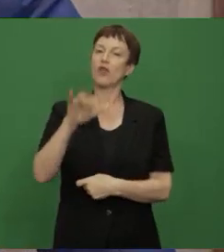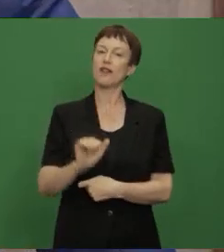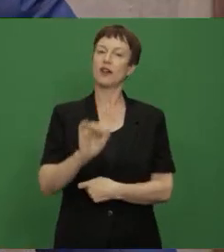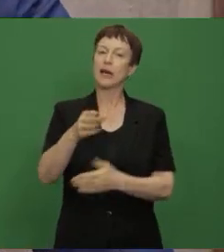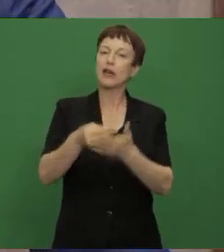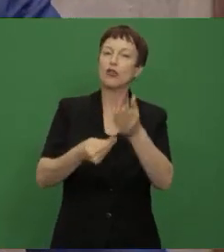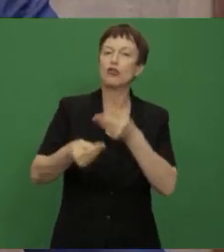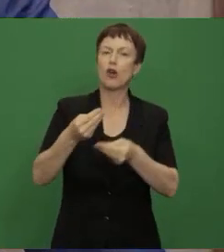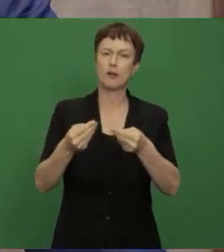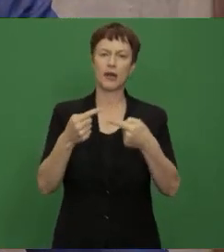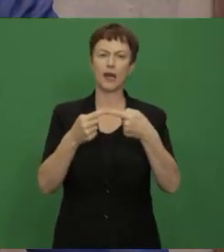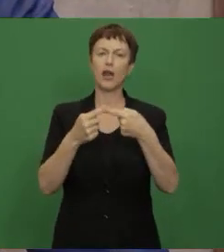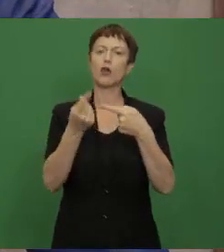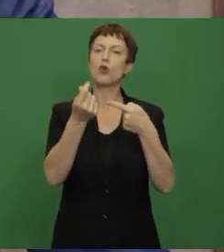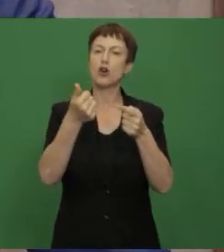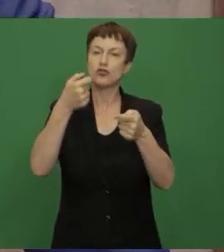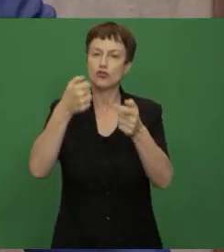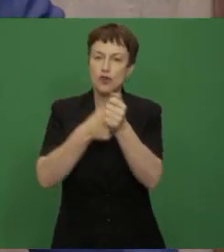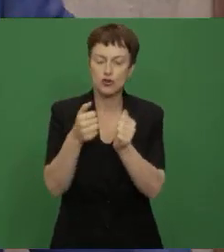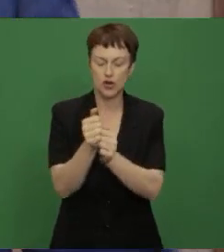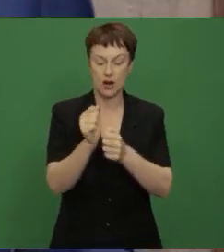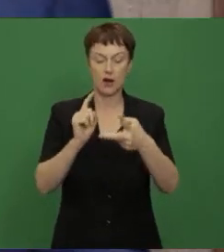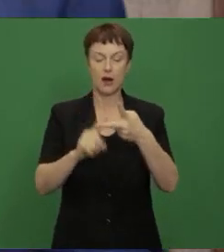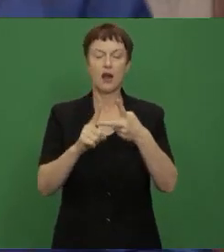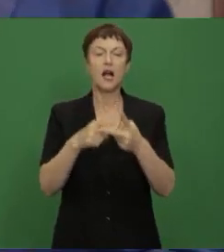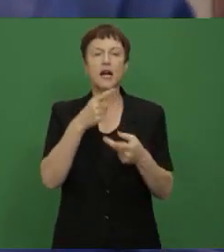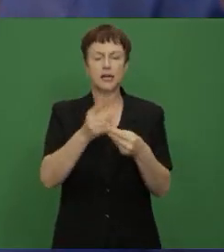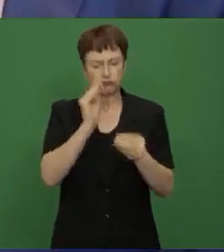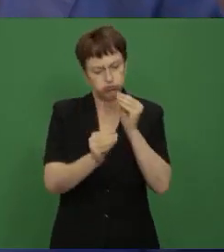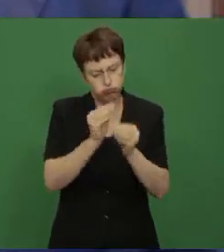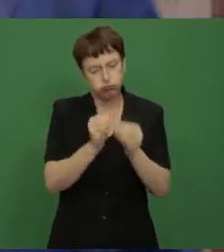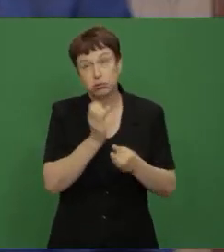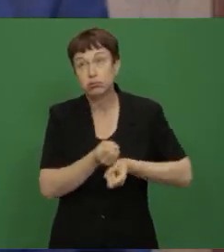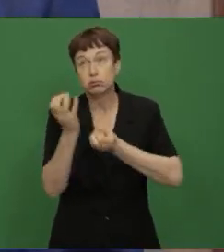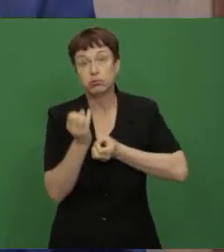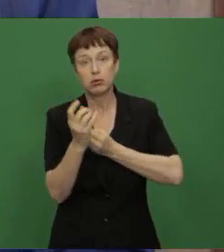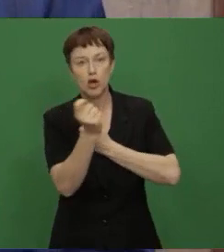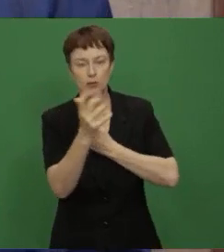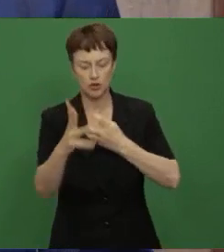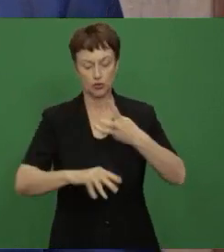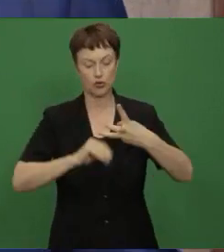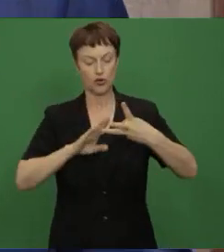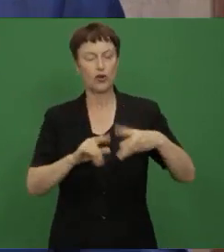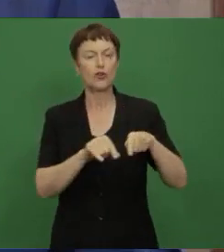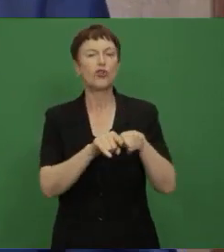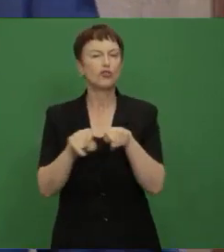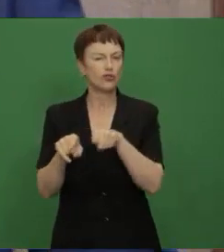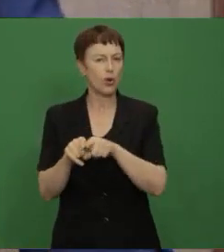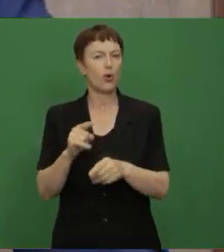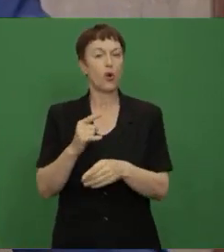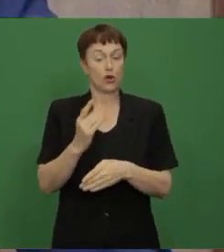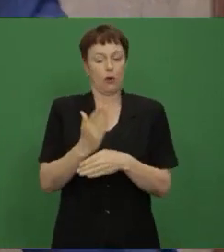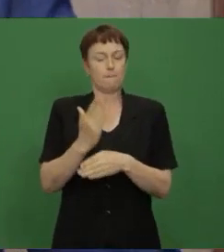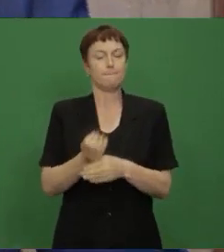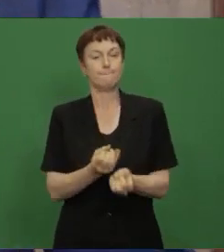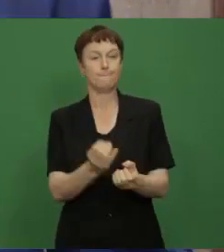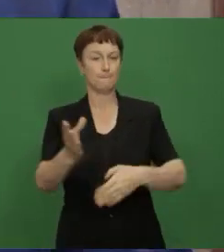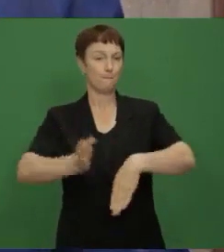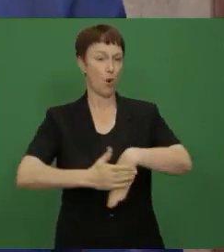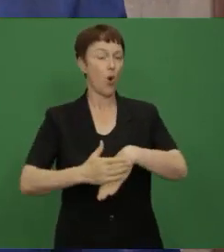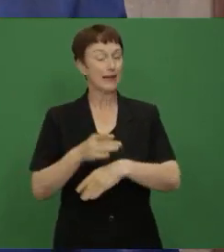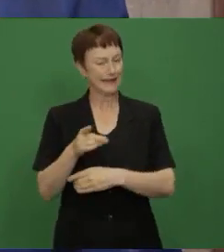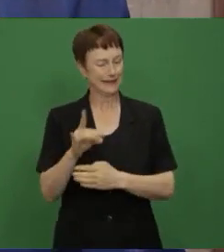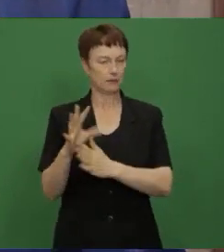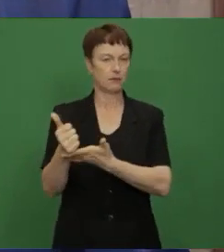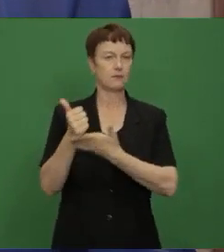output, and employment. The MPC noted the rising inflation trajectory, which, while remaining